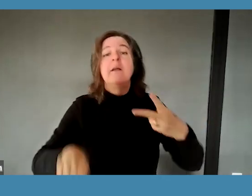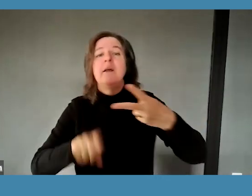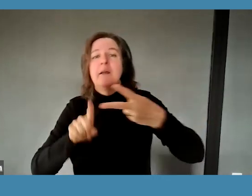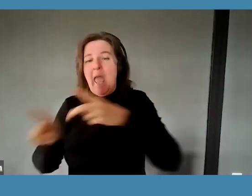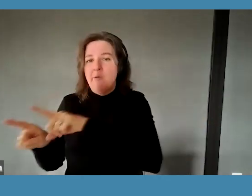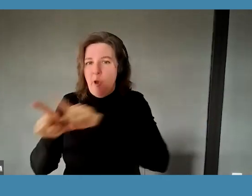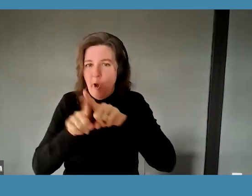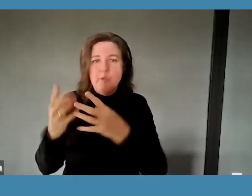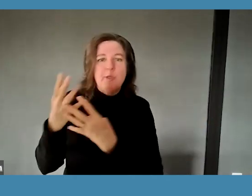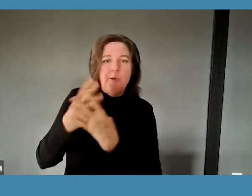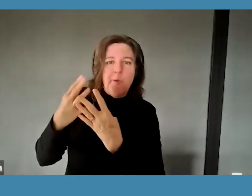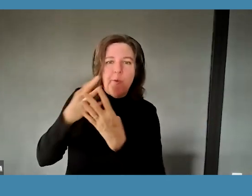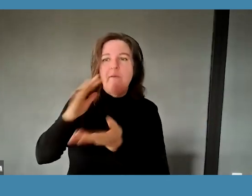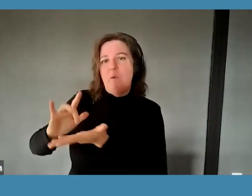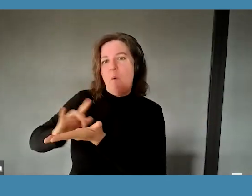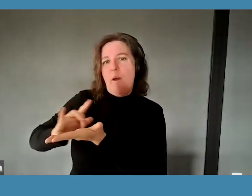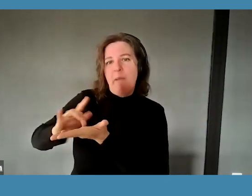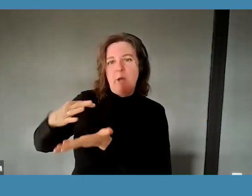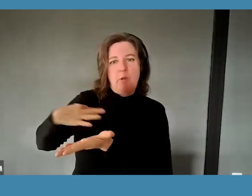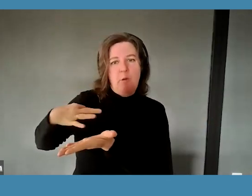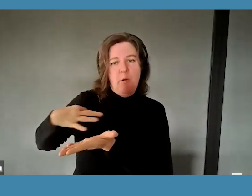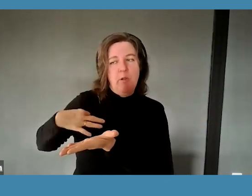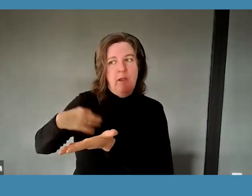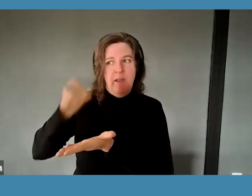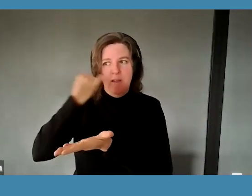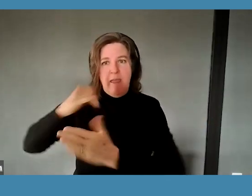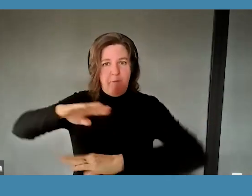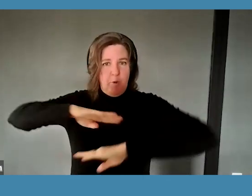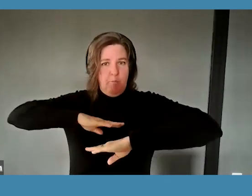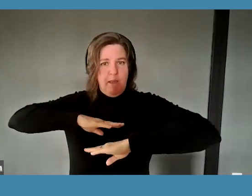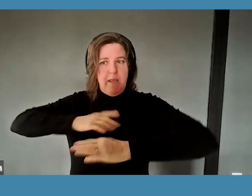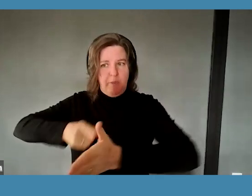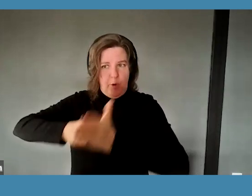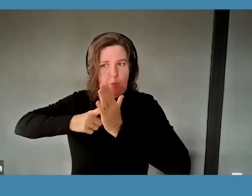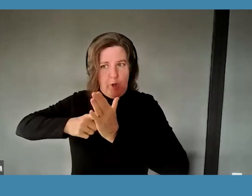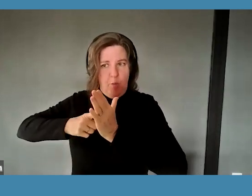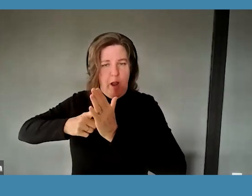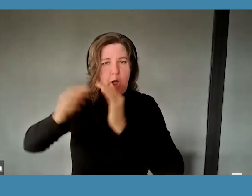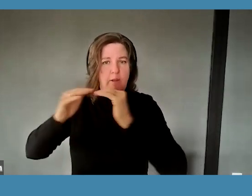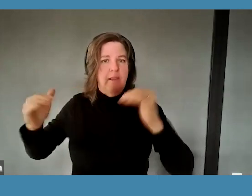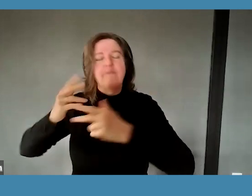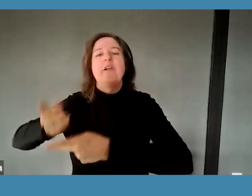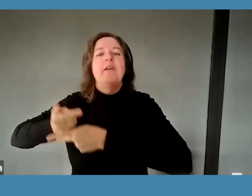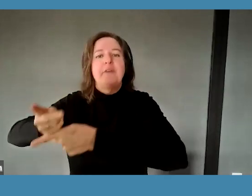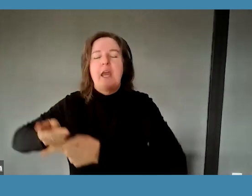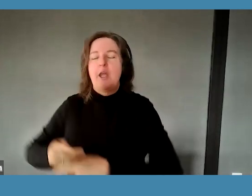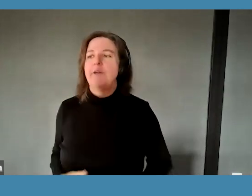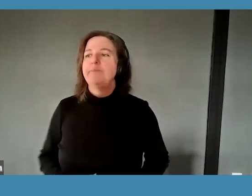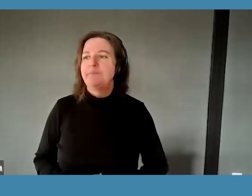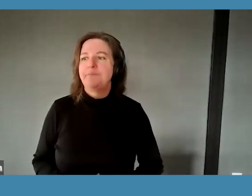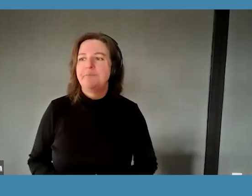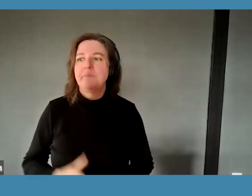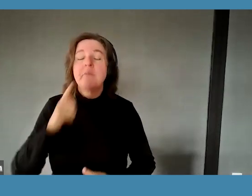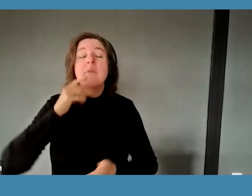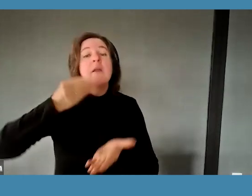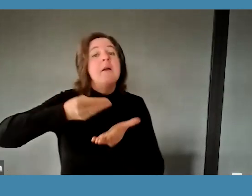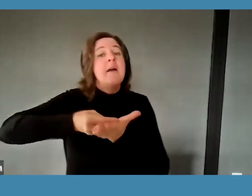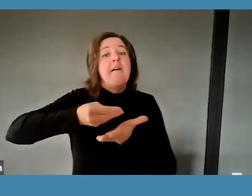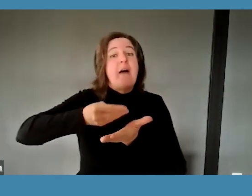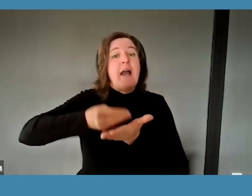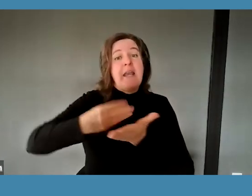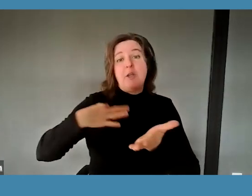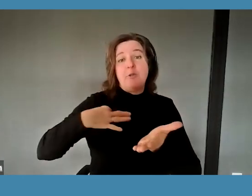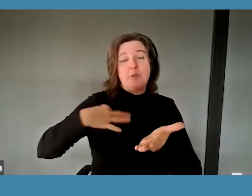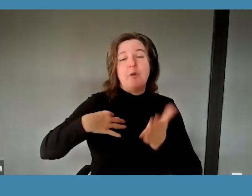whether meet those levels of care that are required. So the financial eligibility is decided by the